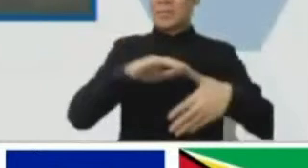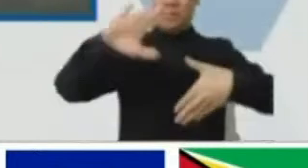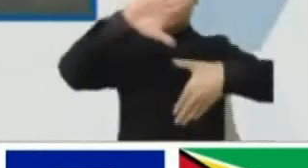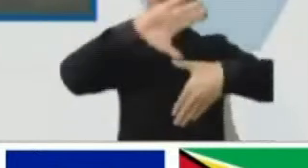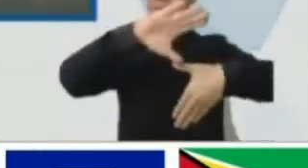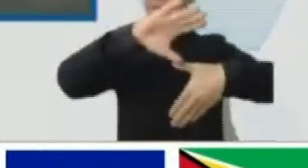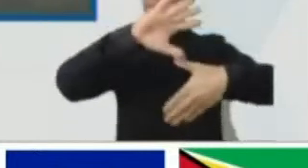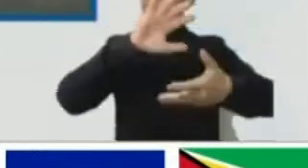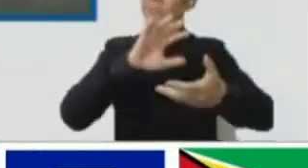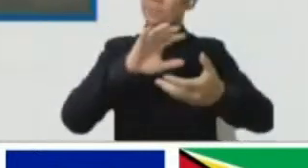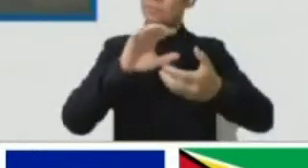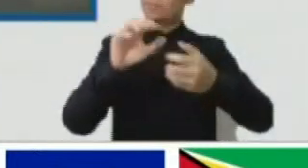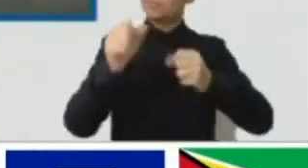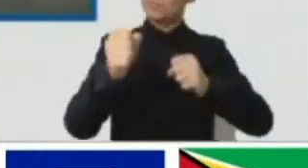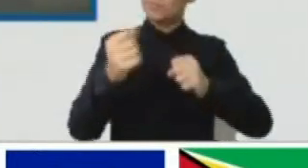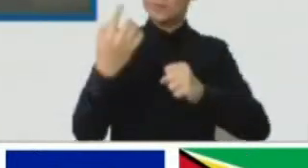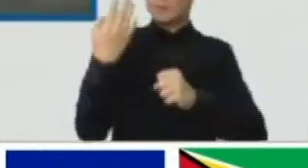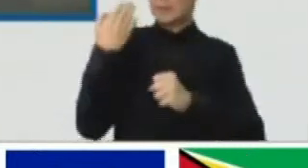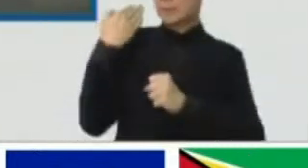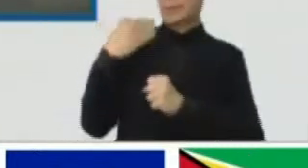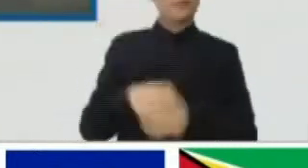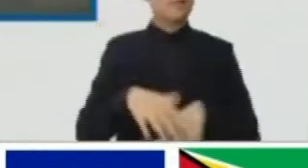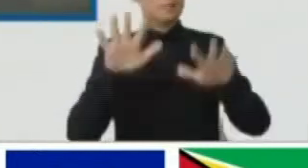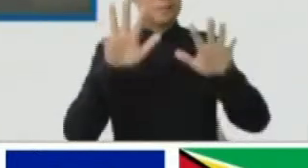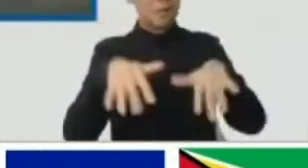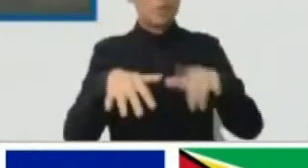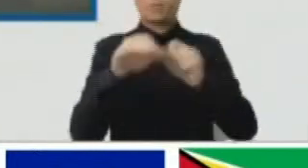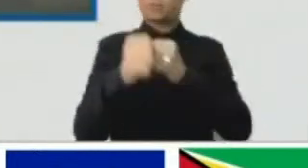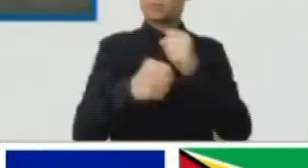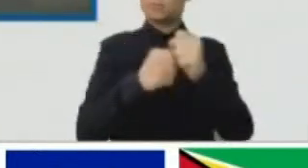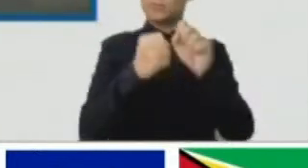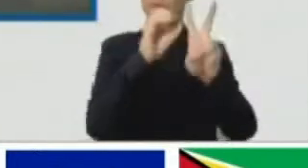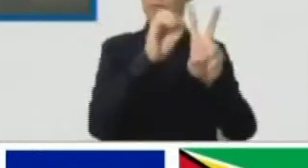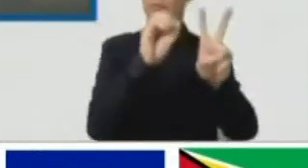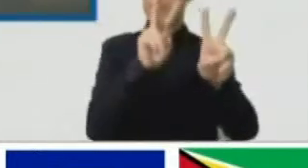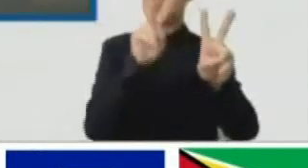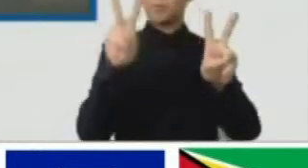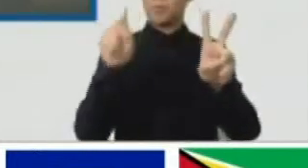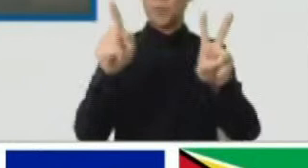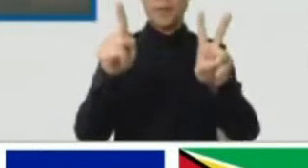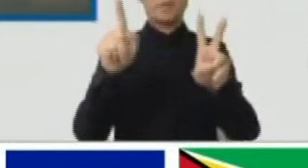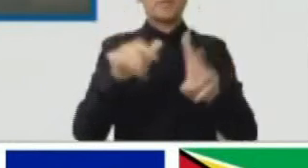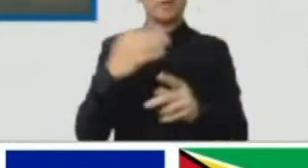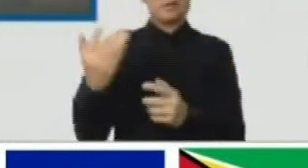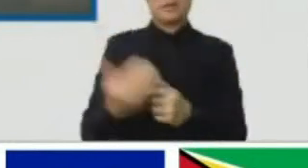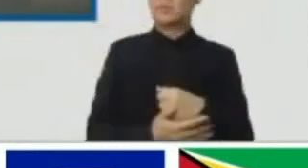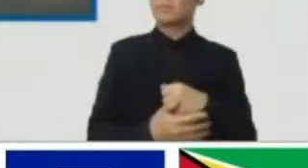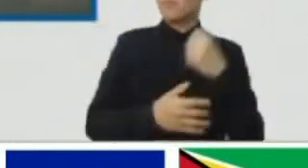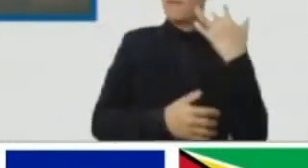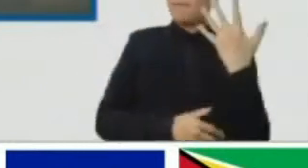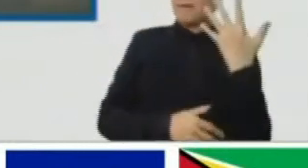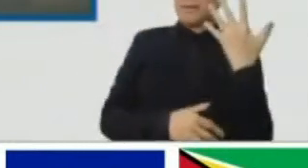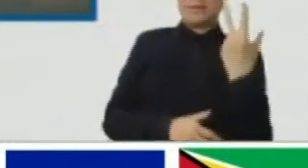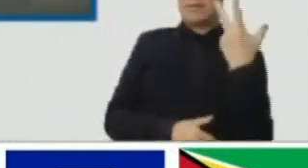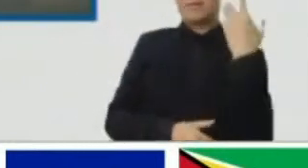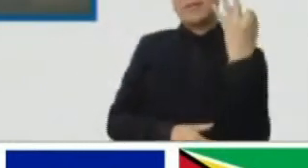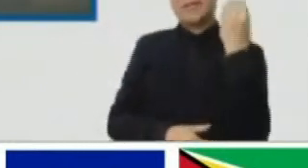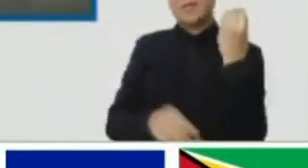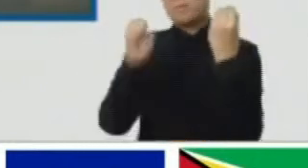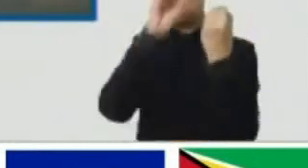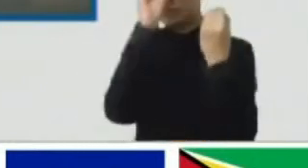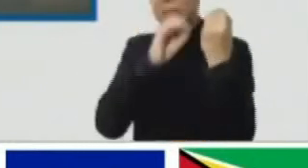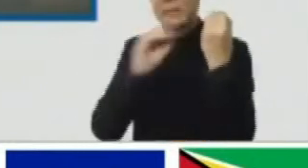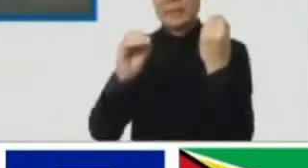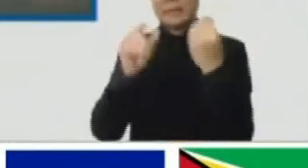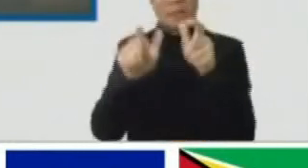October 2021, it accounted for 18.5 infections and 30% of deaths globally,